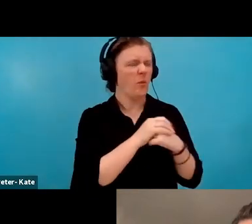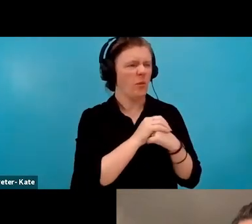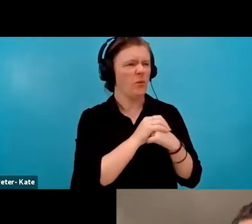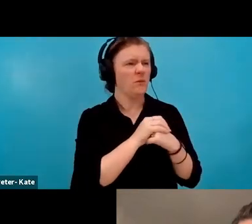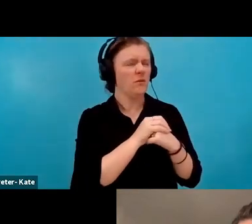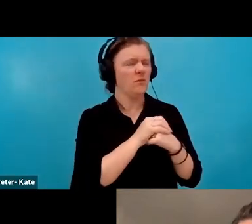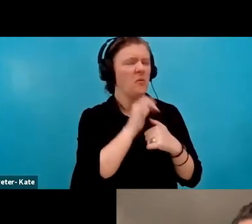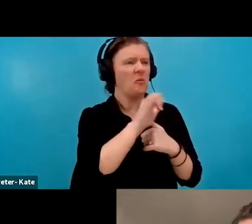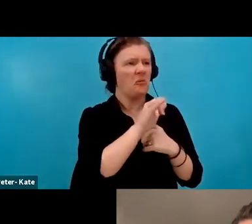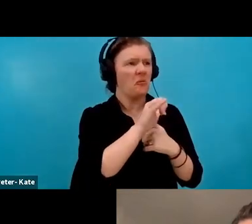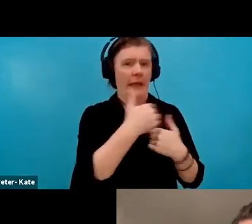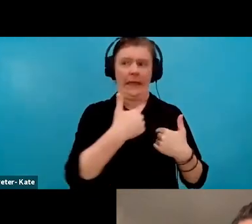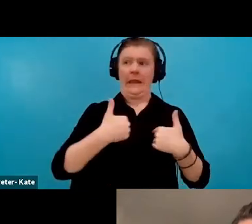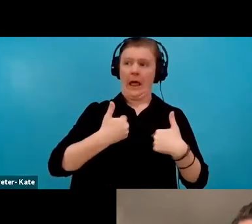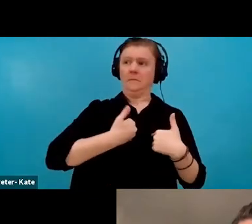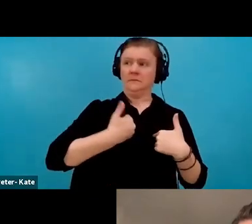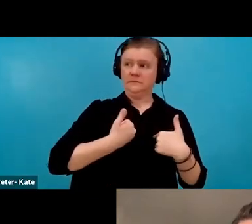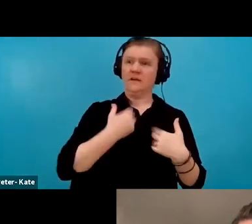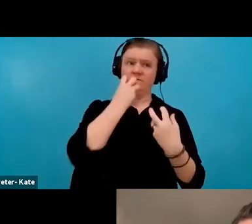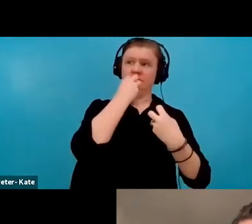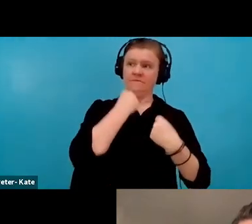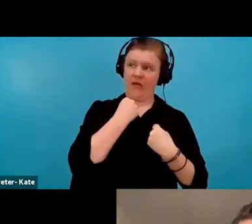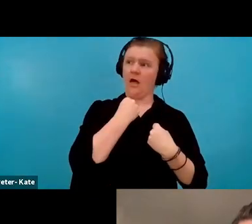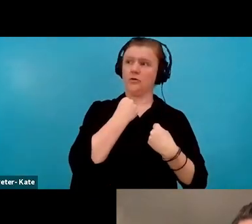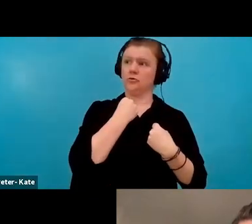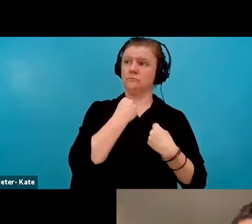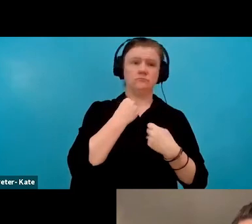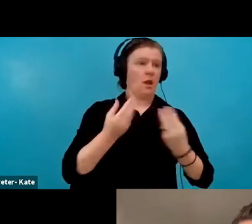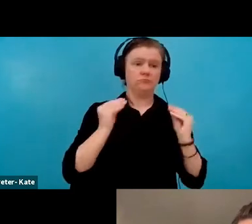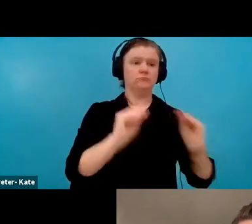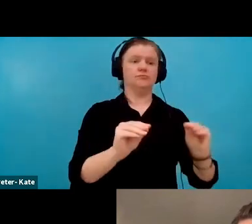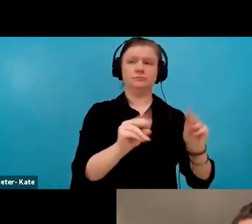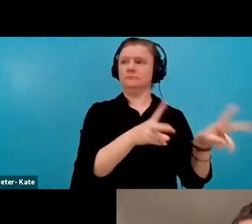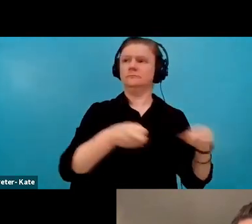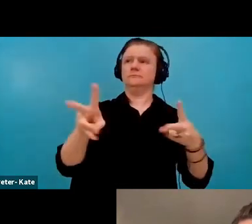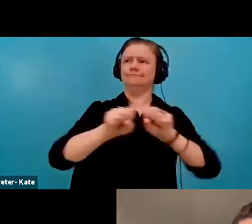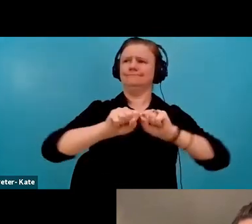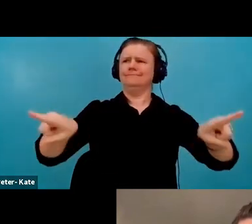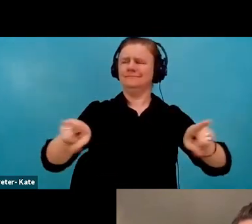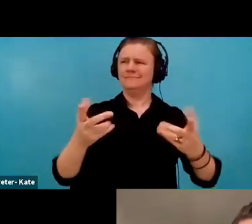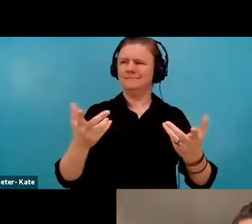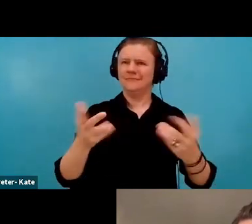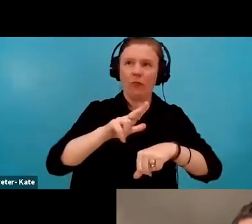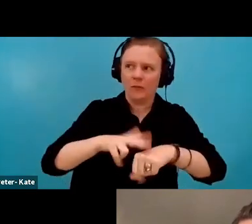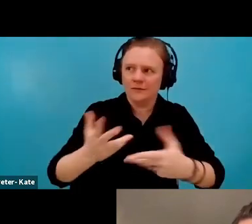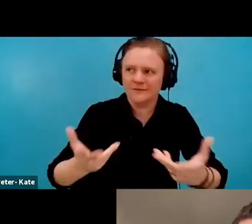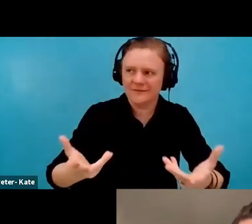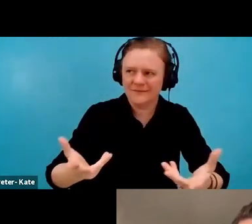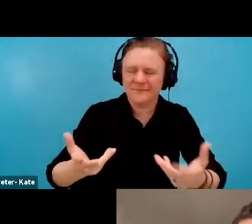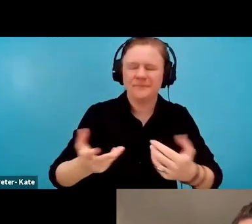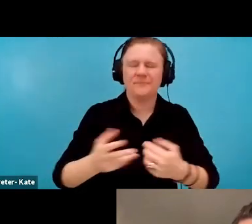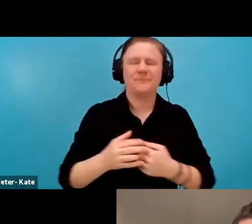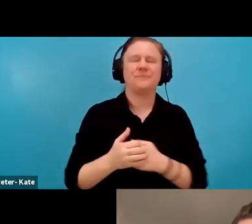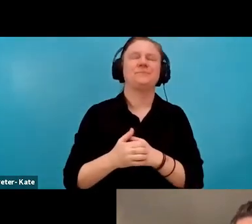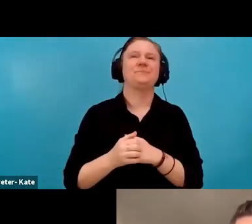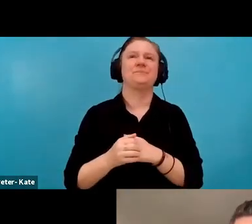a filmmaker, value so much that I'm just putting it in. Why wouldn't I, right? And